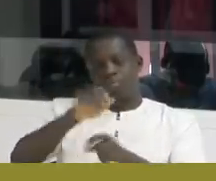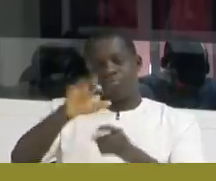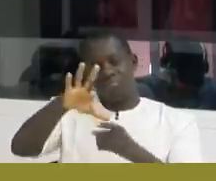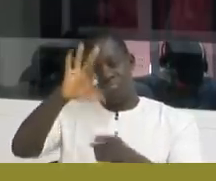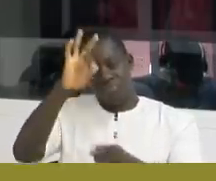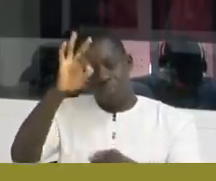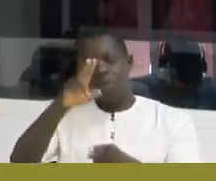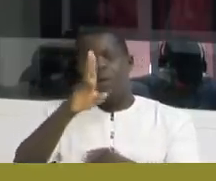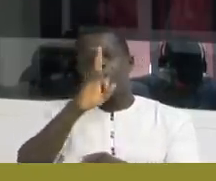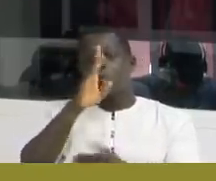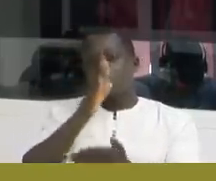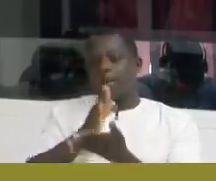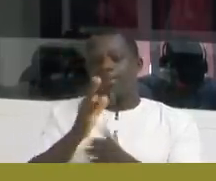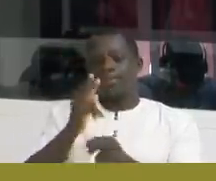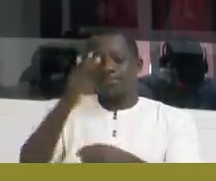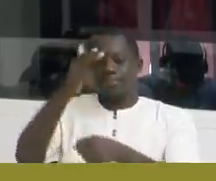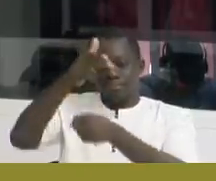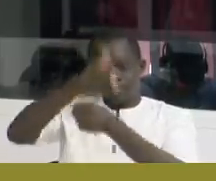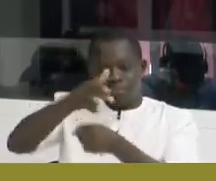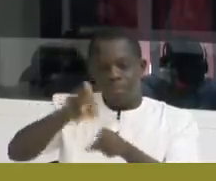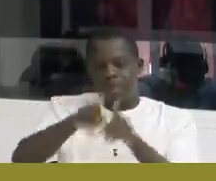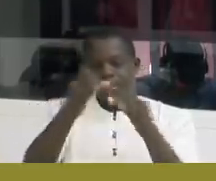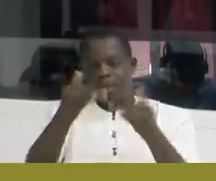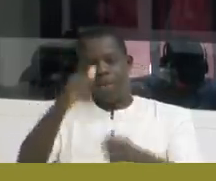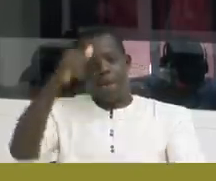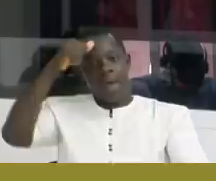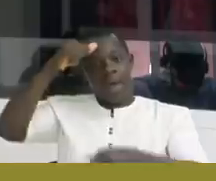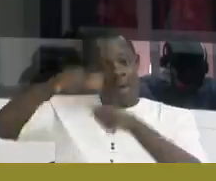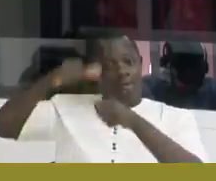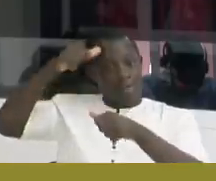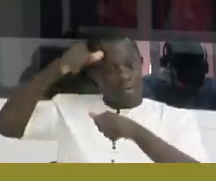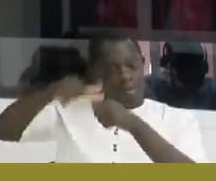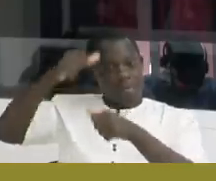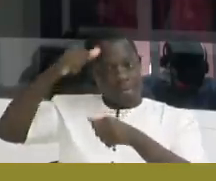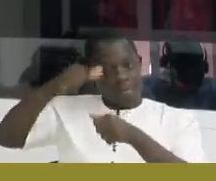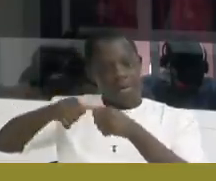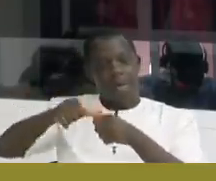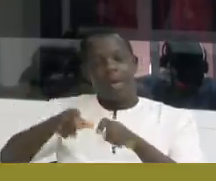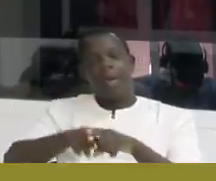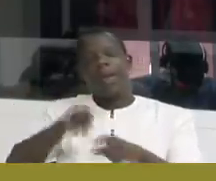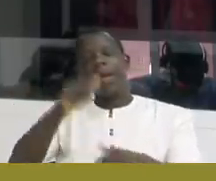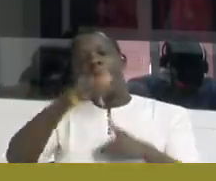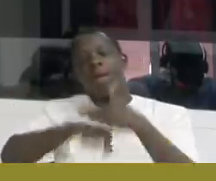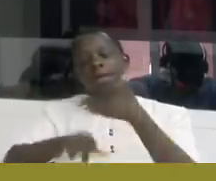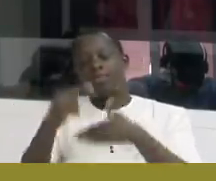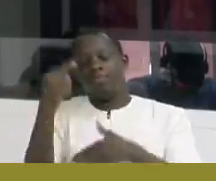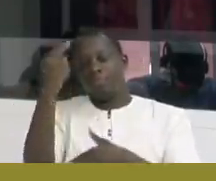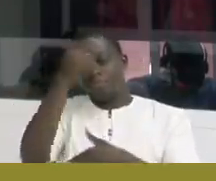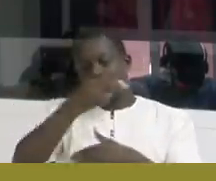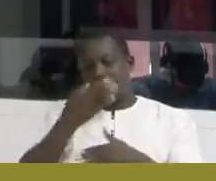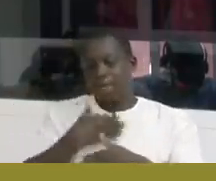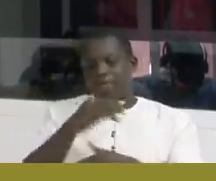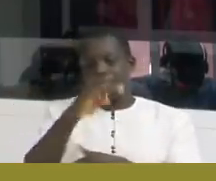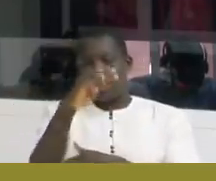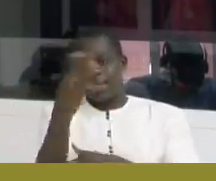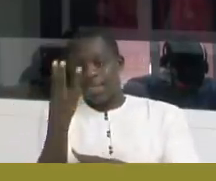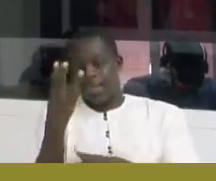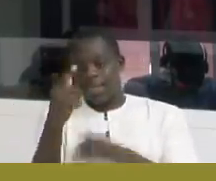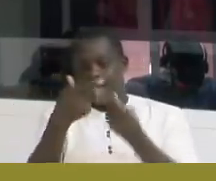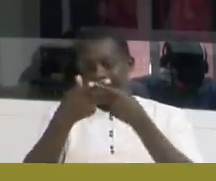the shooter was. But I just remind that in the face of 3 different